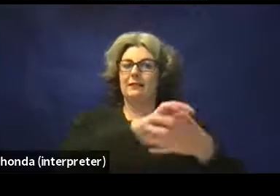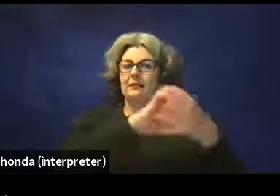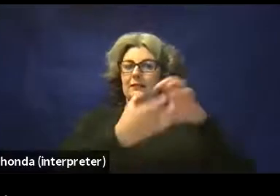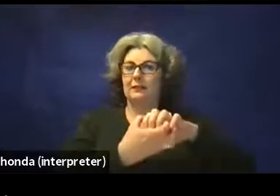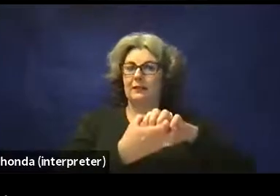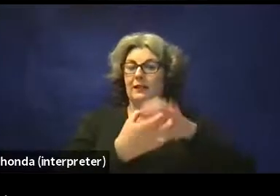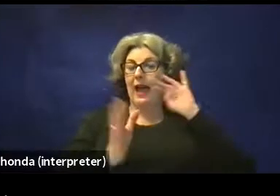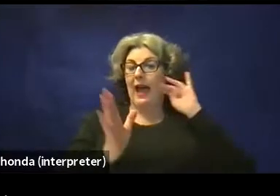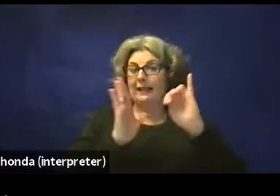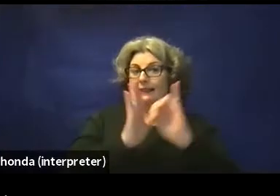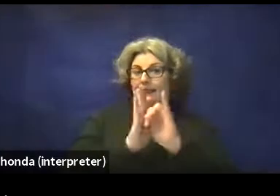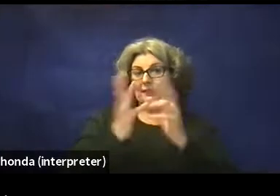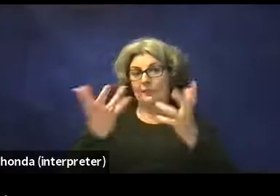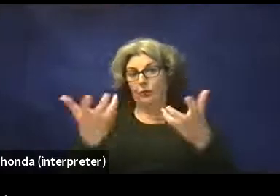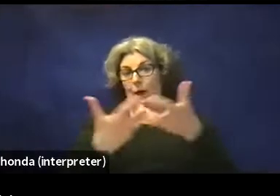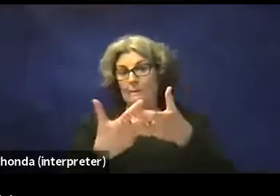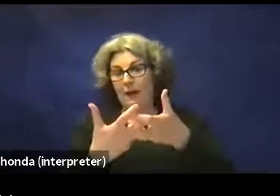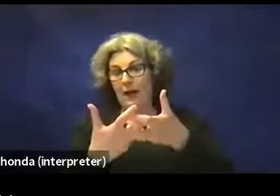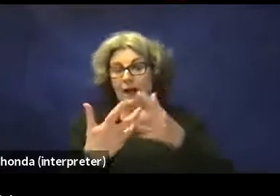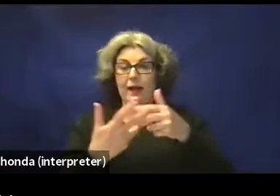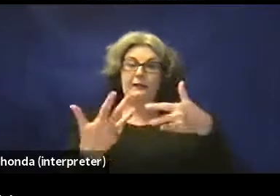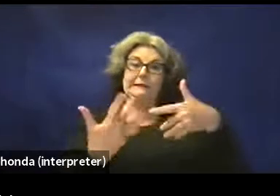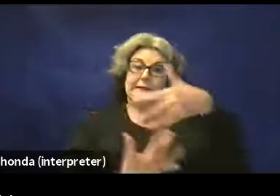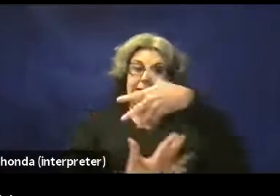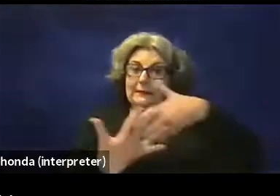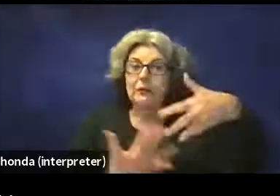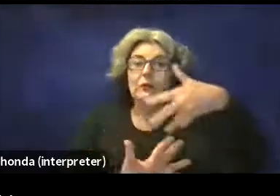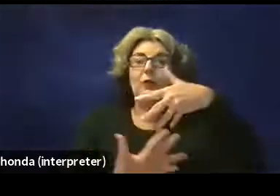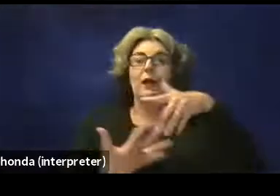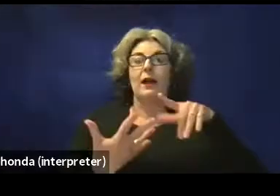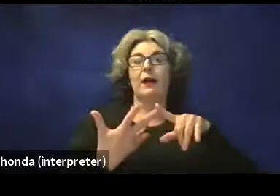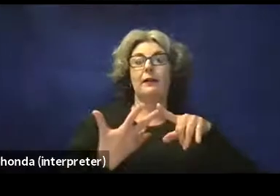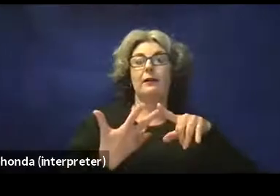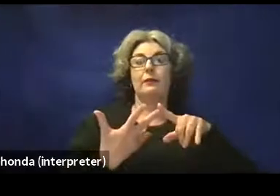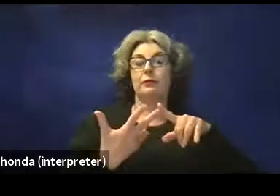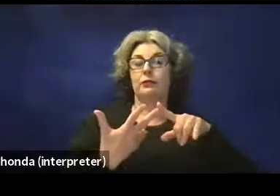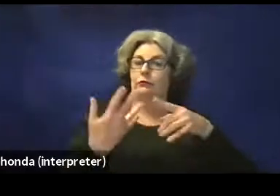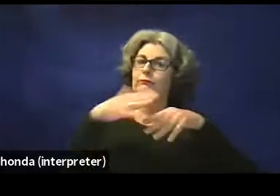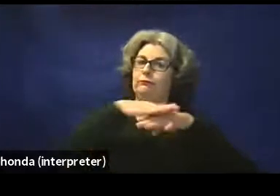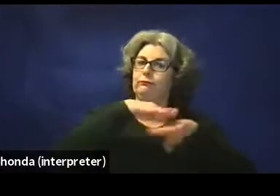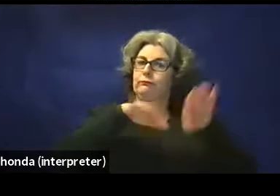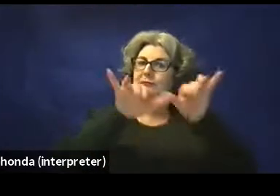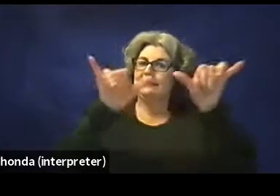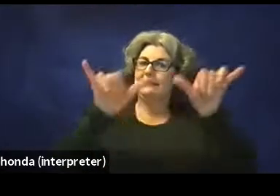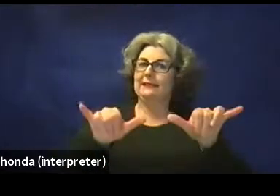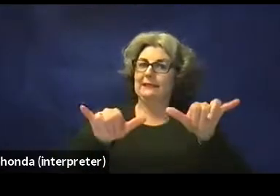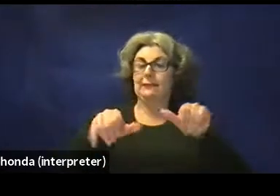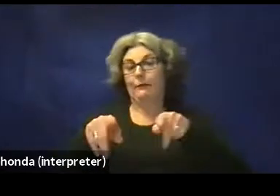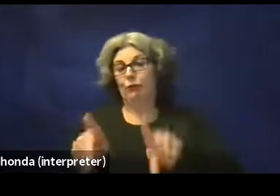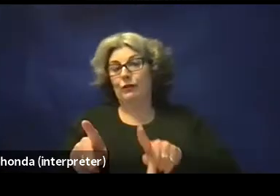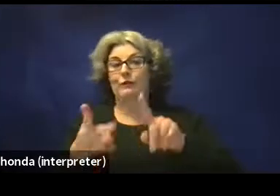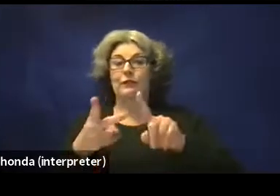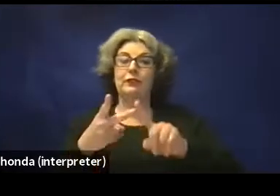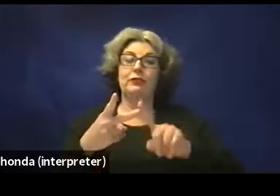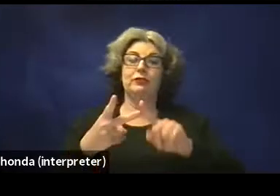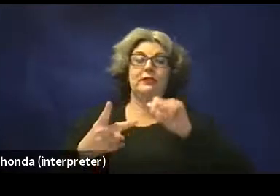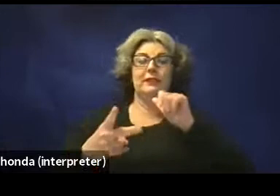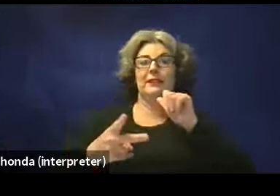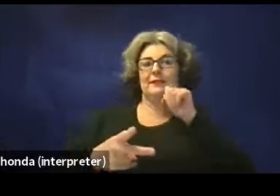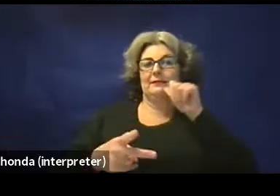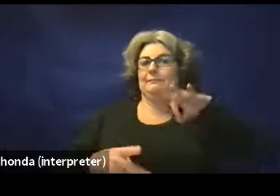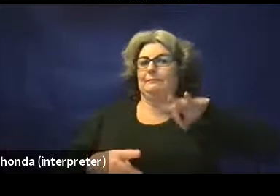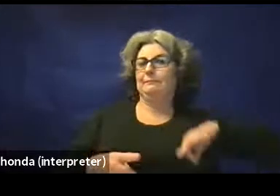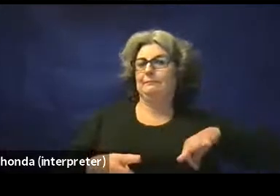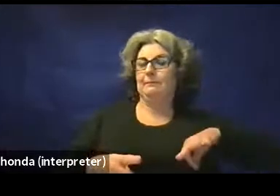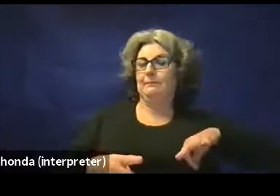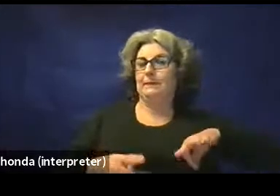our identities combine and interact to produce overlapping systems of privilege and disadvantage. In one of